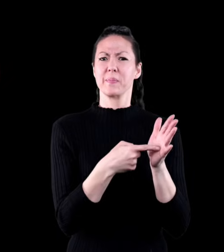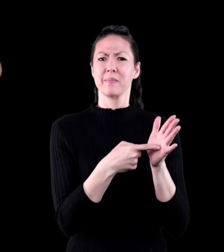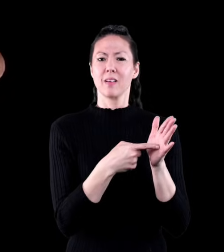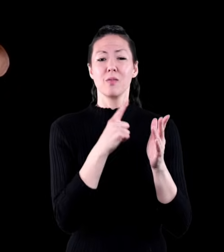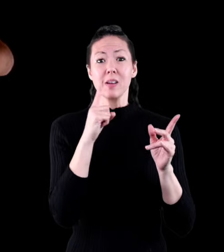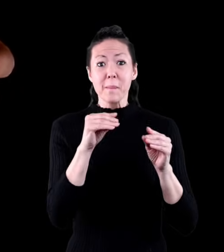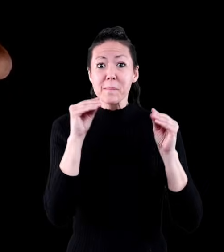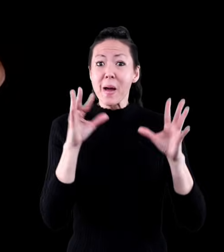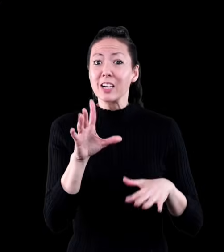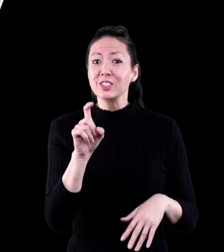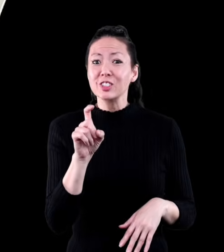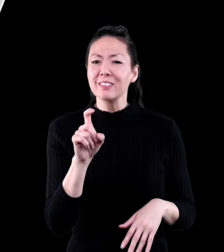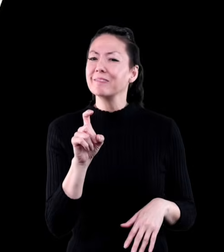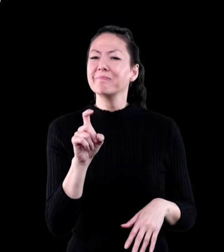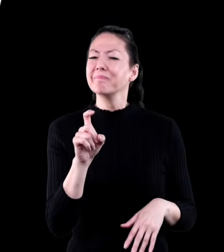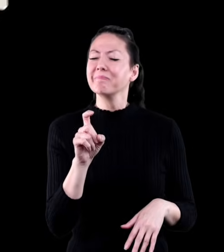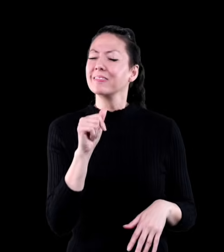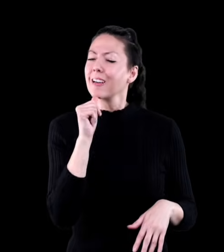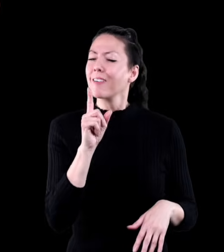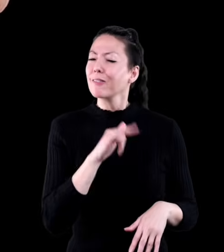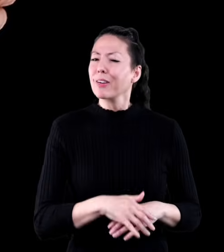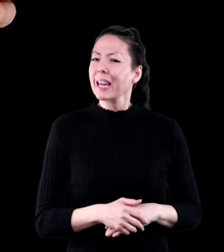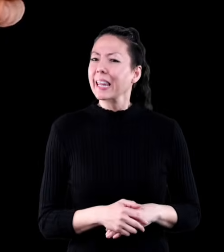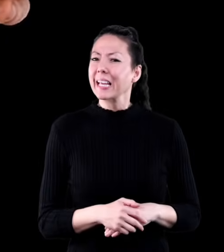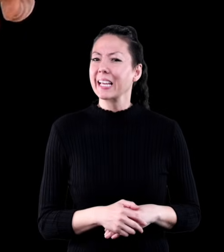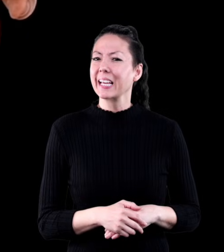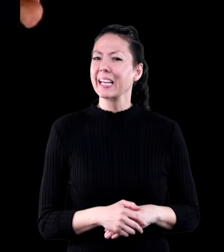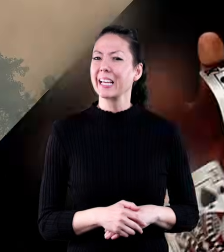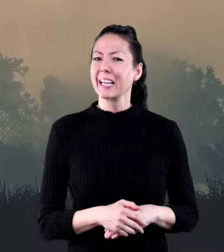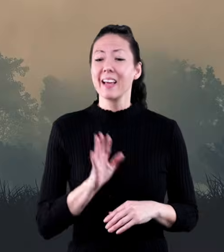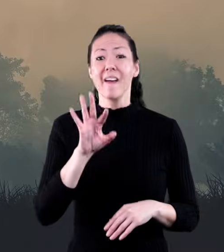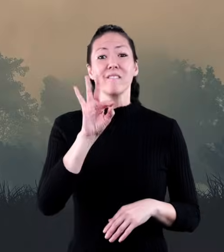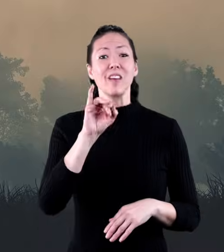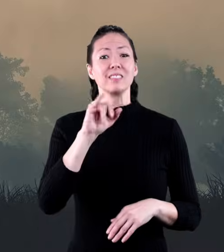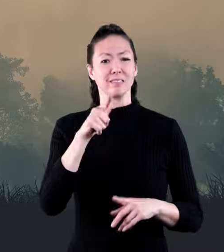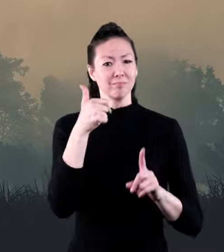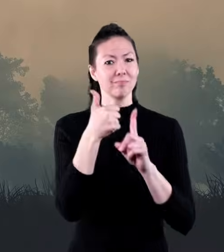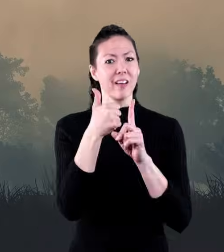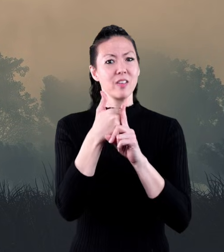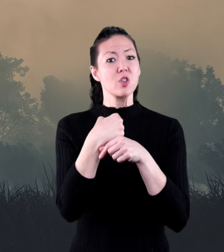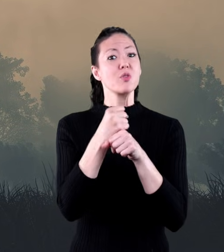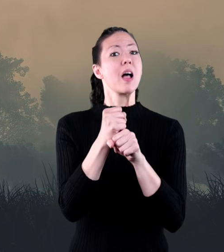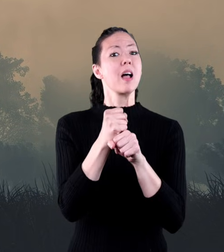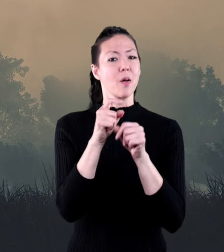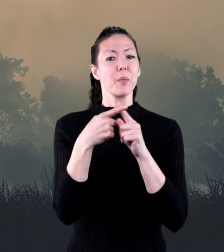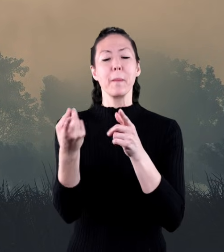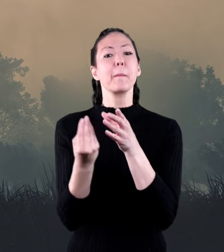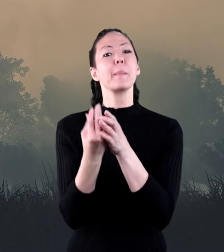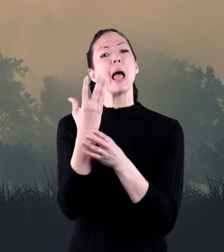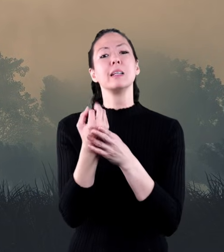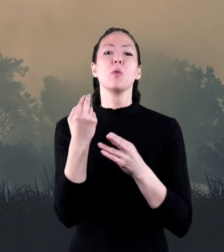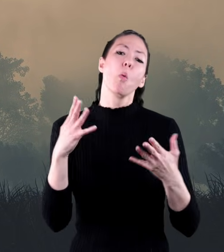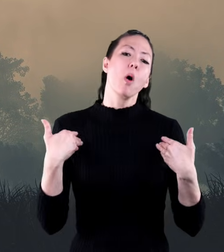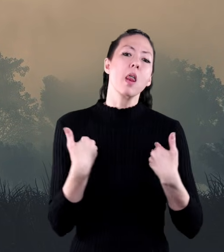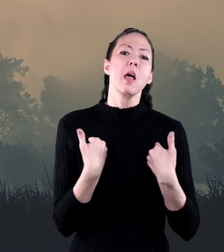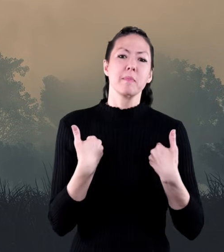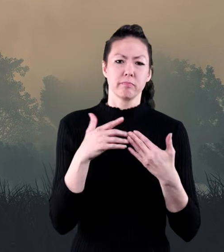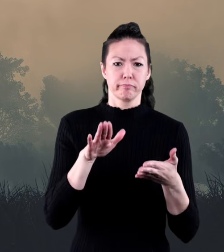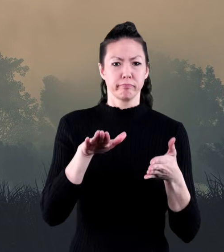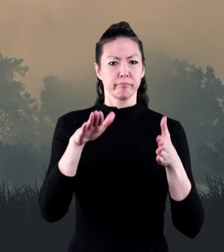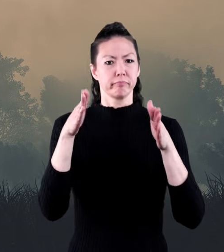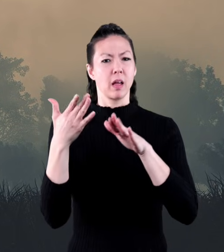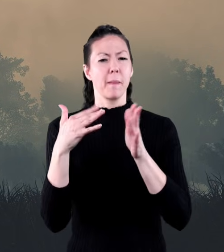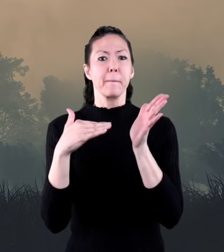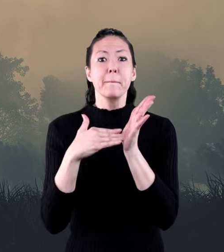they just magically appear? Well, not quite. A fossil is actually created when a plant or animal that